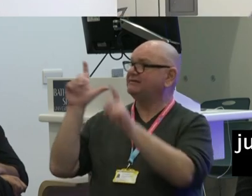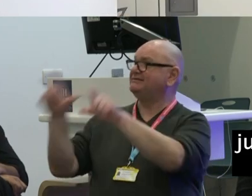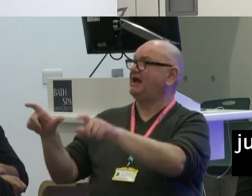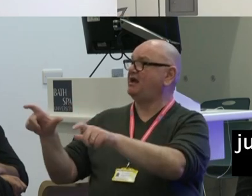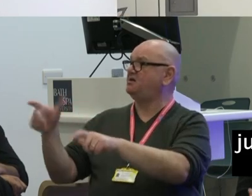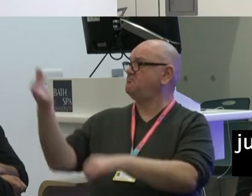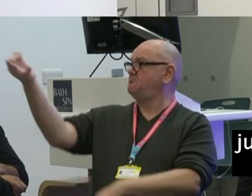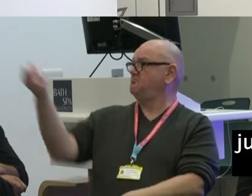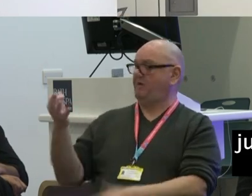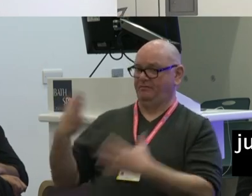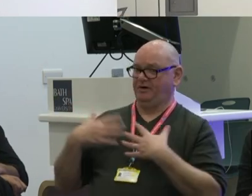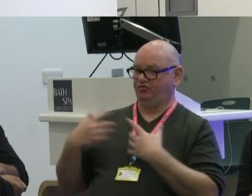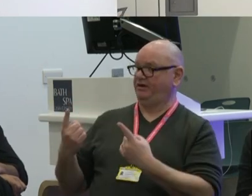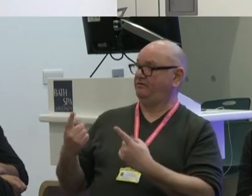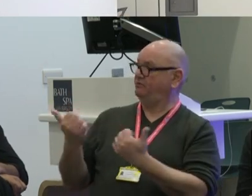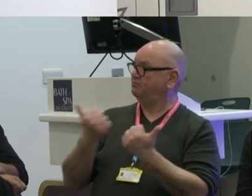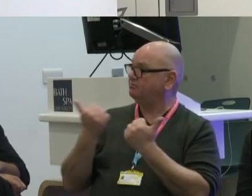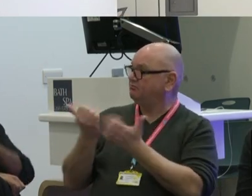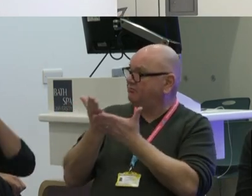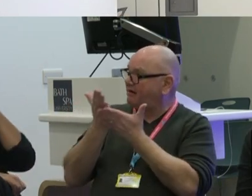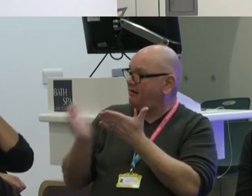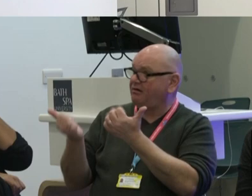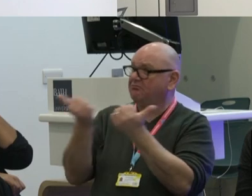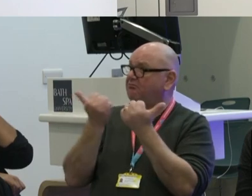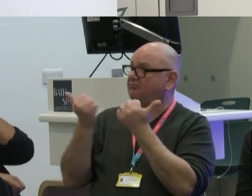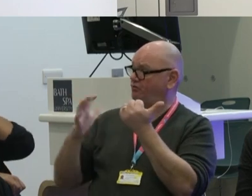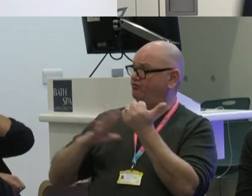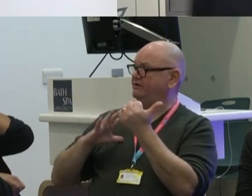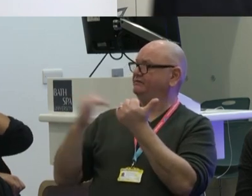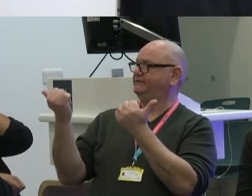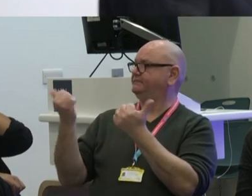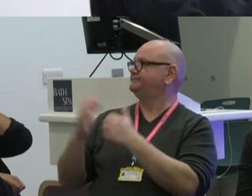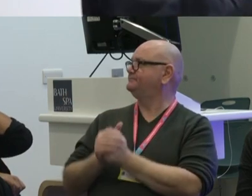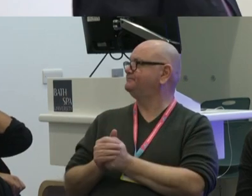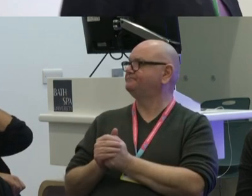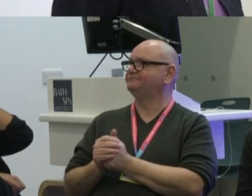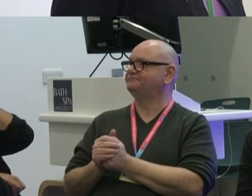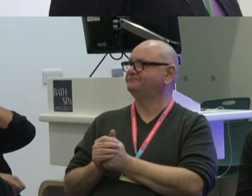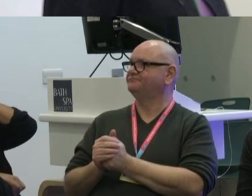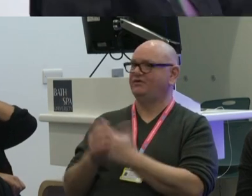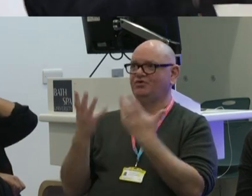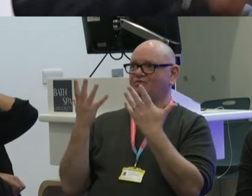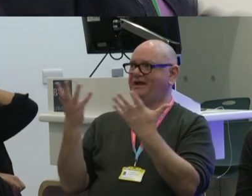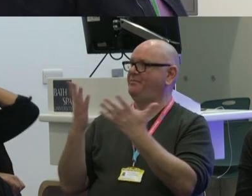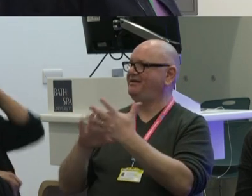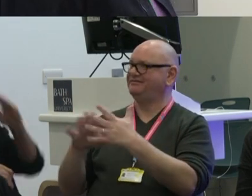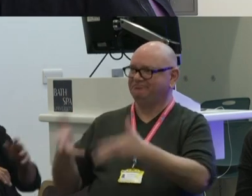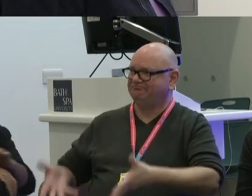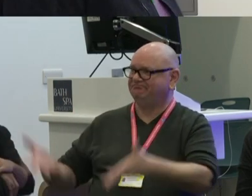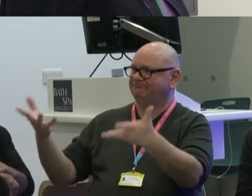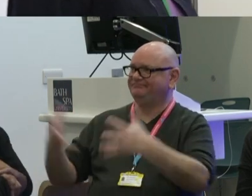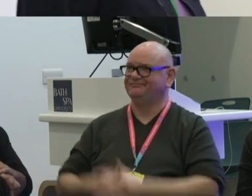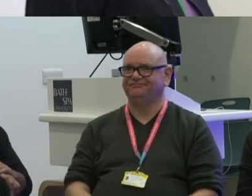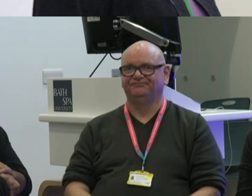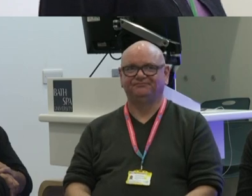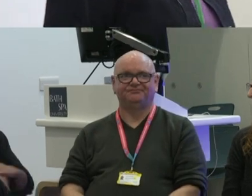project out of the audience. Is that clear? Everybody clear what's happening? Amazing. Time is starting now.